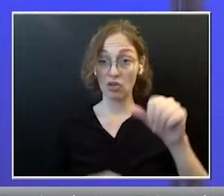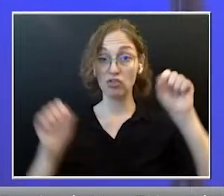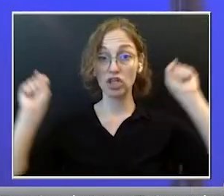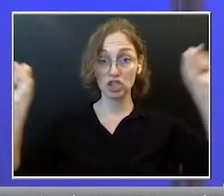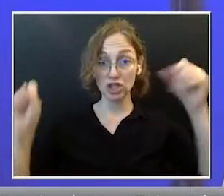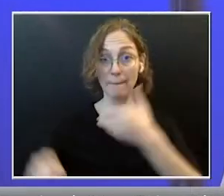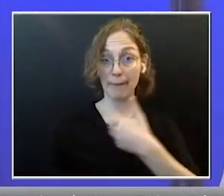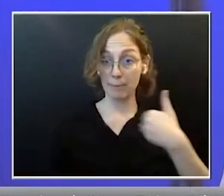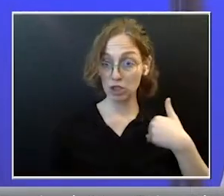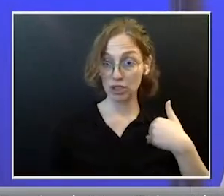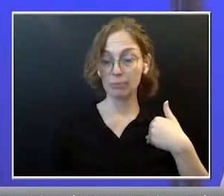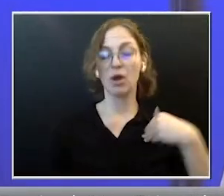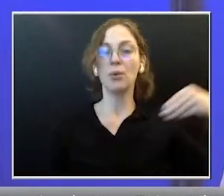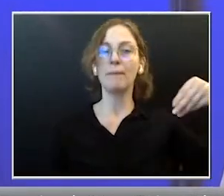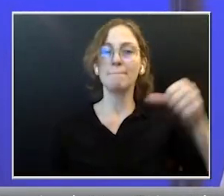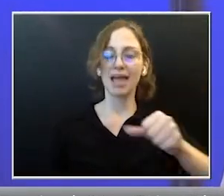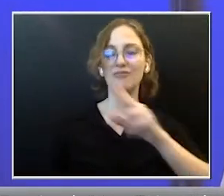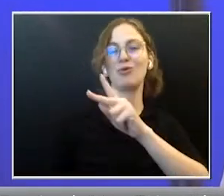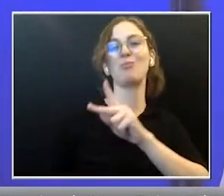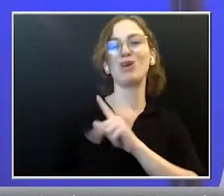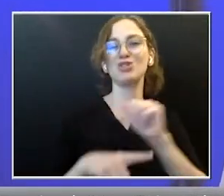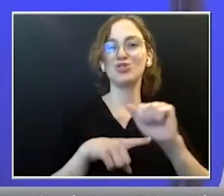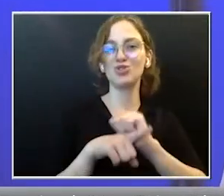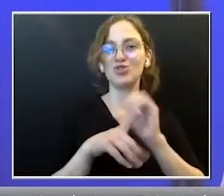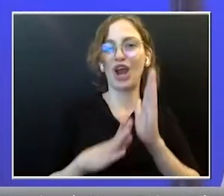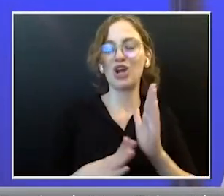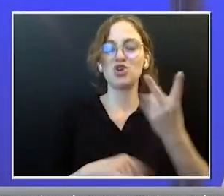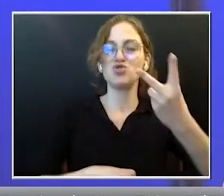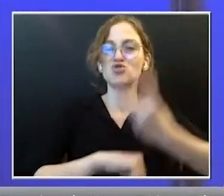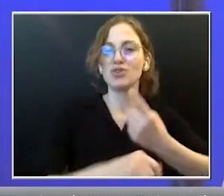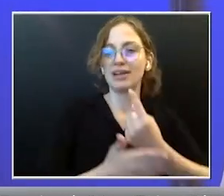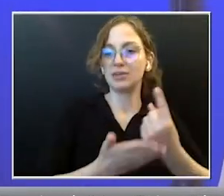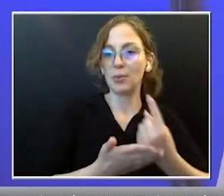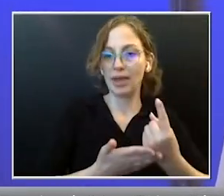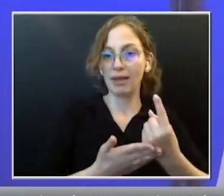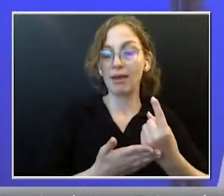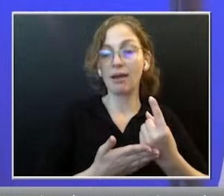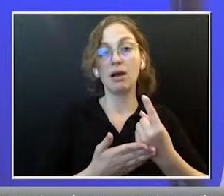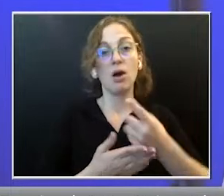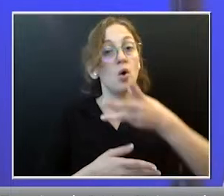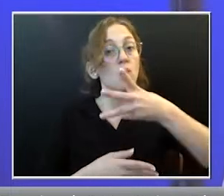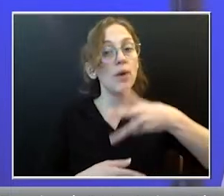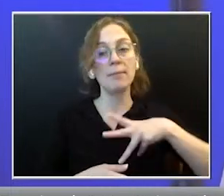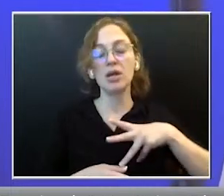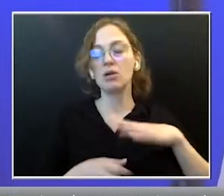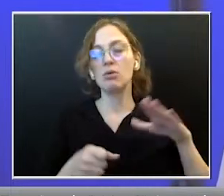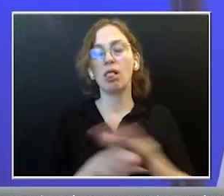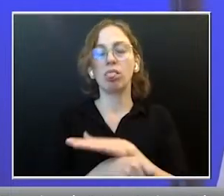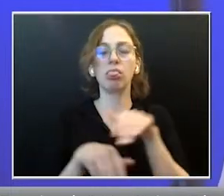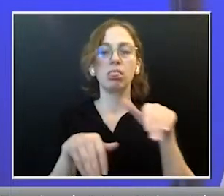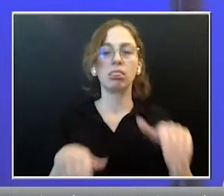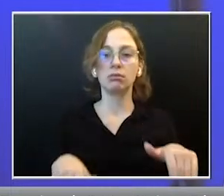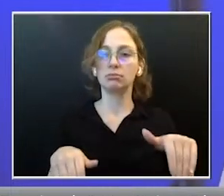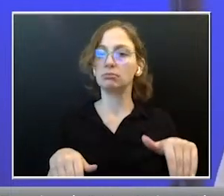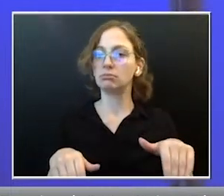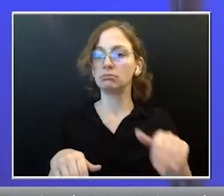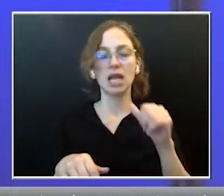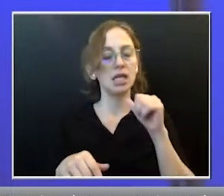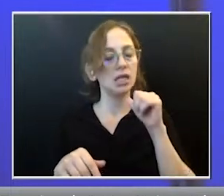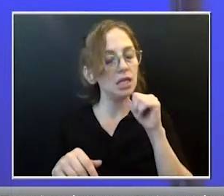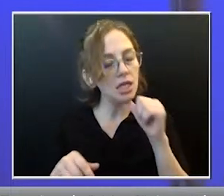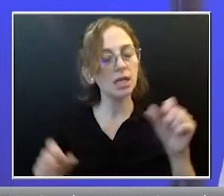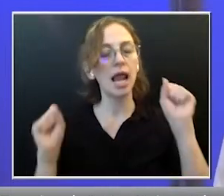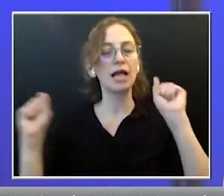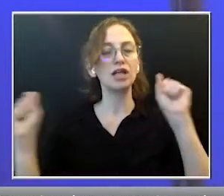personal trainer. That women who were totally sedentary, that have breast cancer and were totally unfit, that they